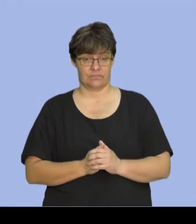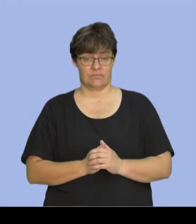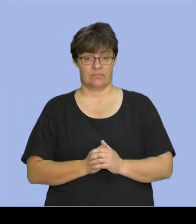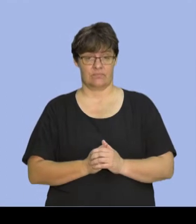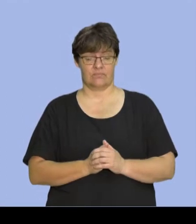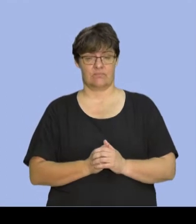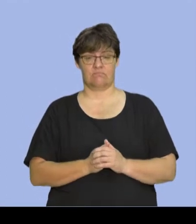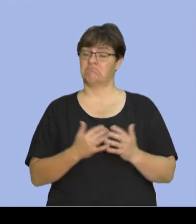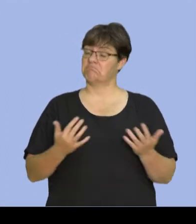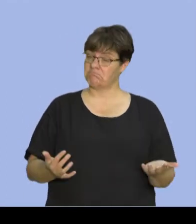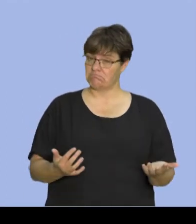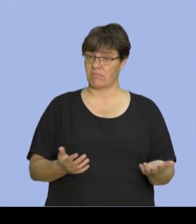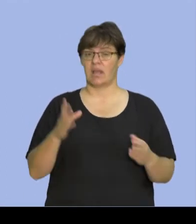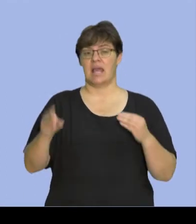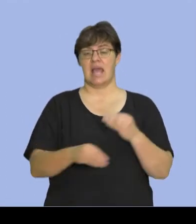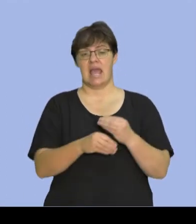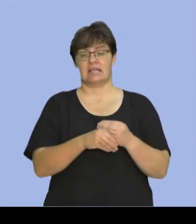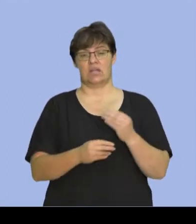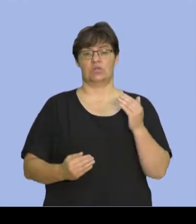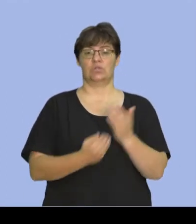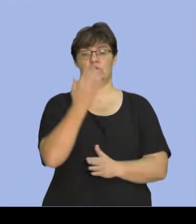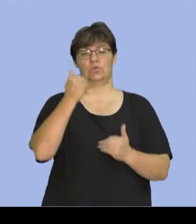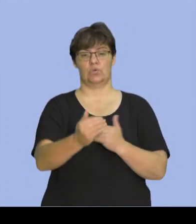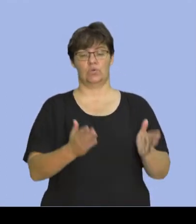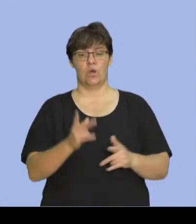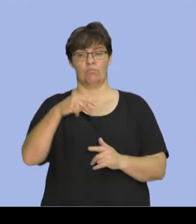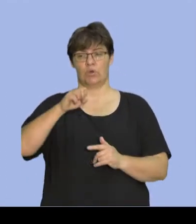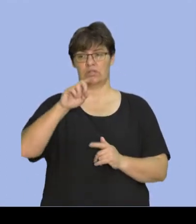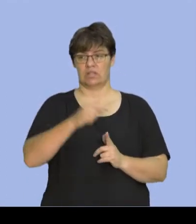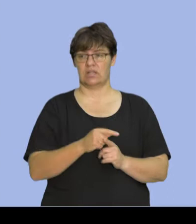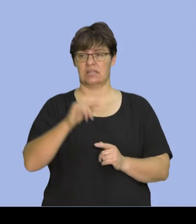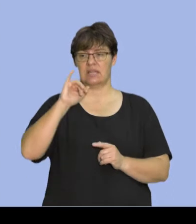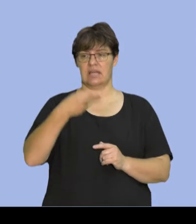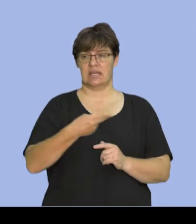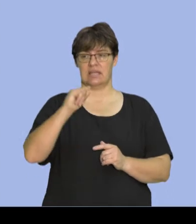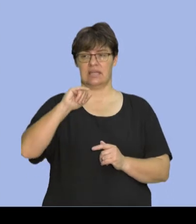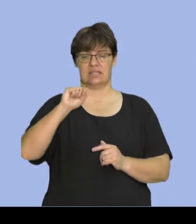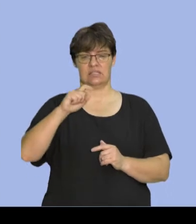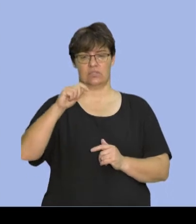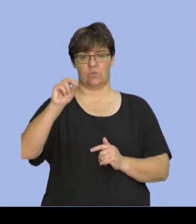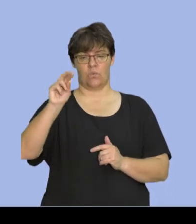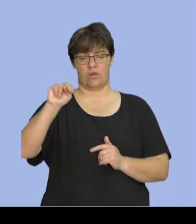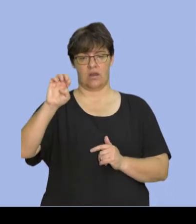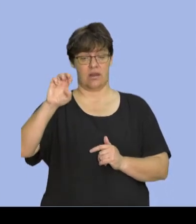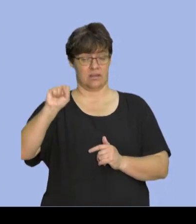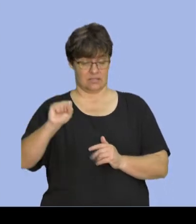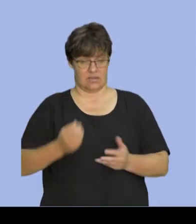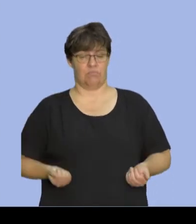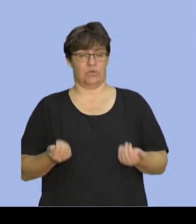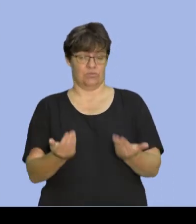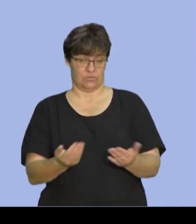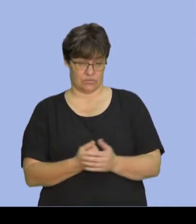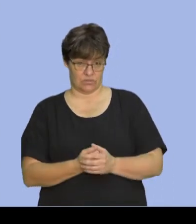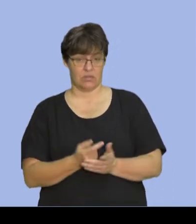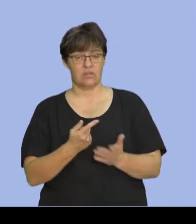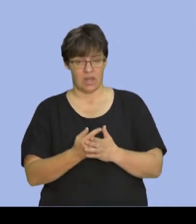So, additionally, new packaged proteins known as histones are produced, and these wrap around the DNA